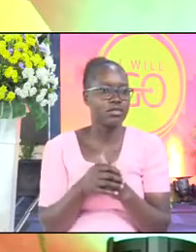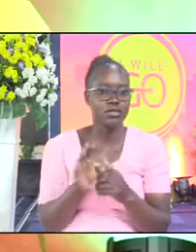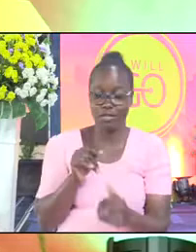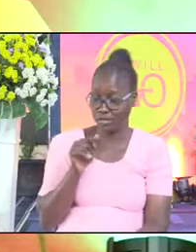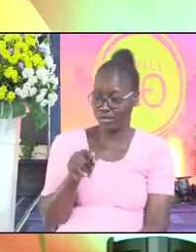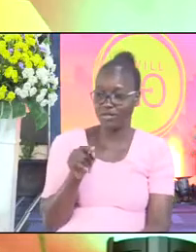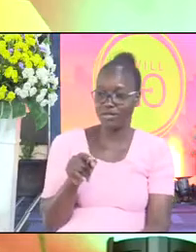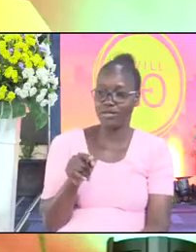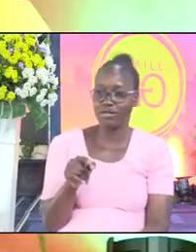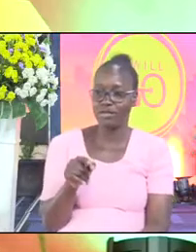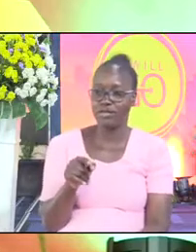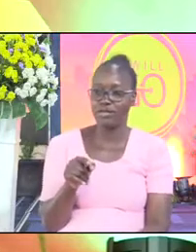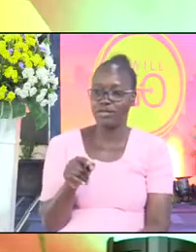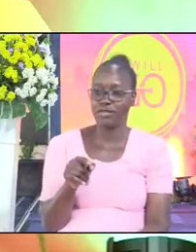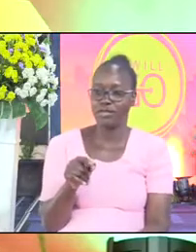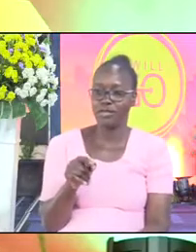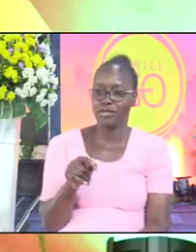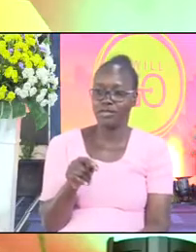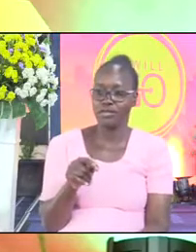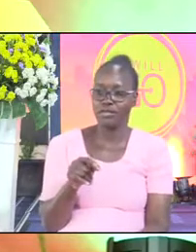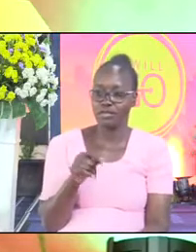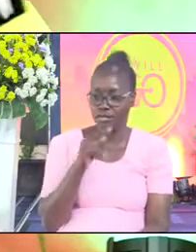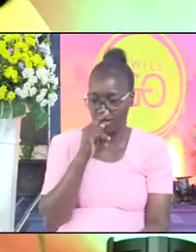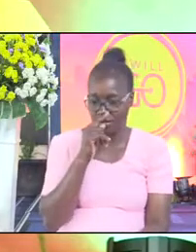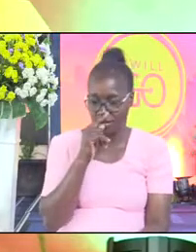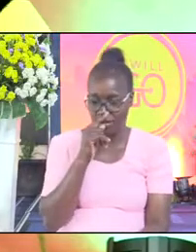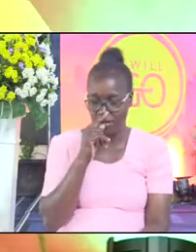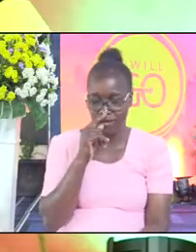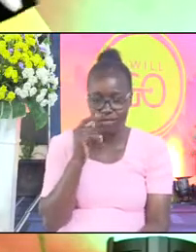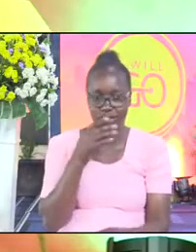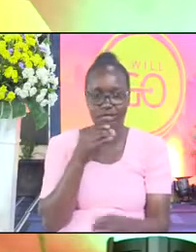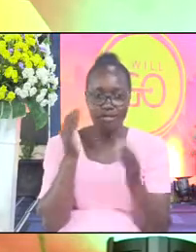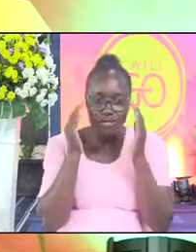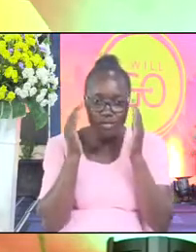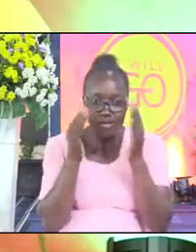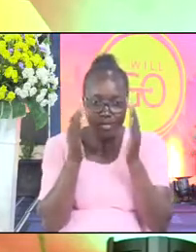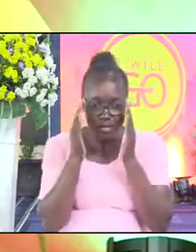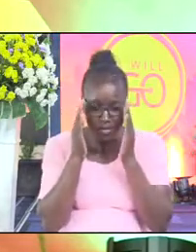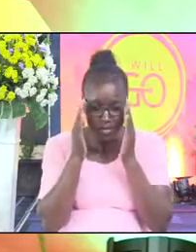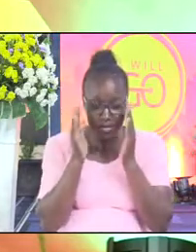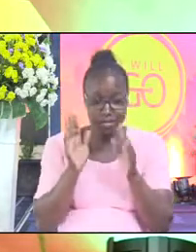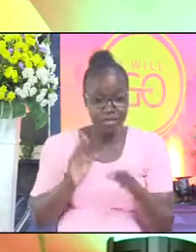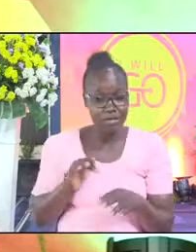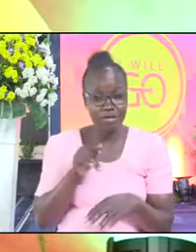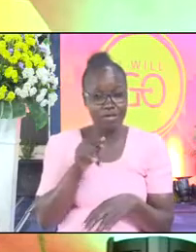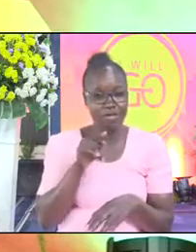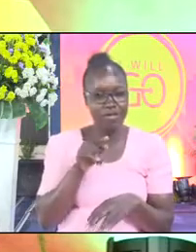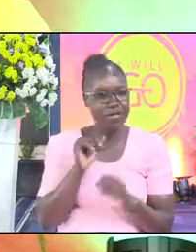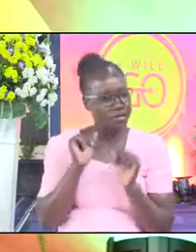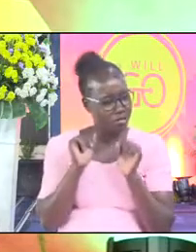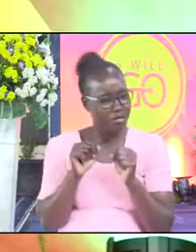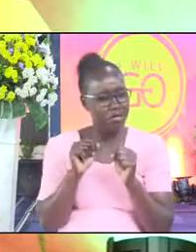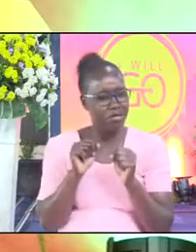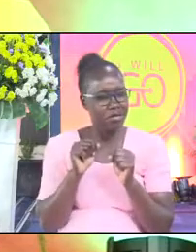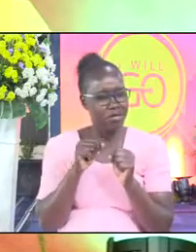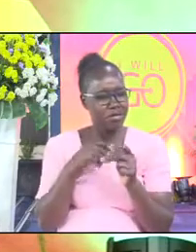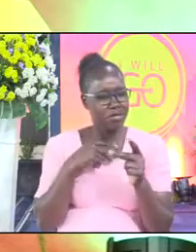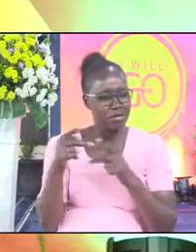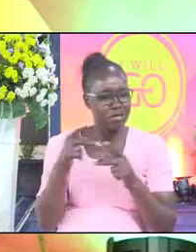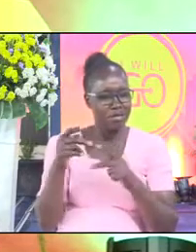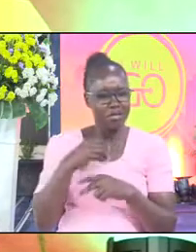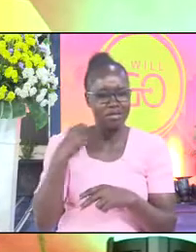This woman, I get the men's attention now, you see the wake up. This woman must have been